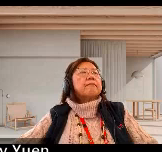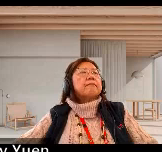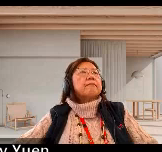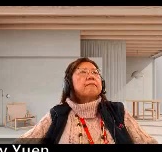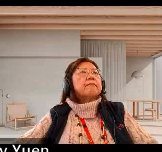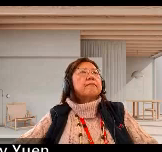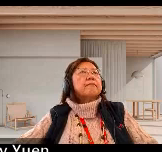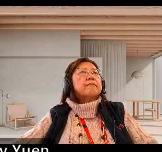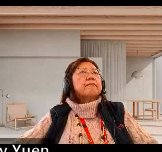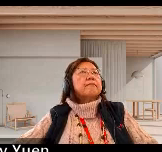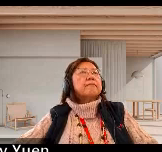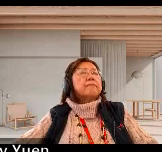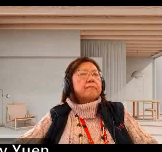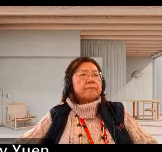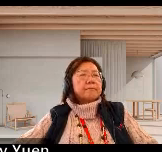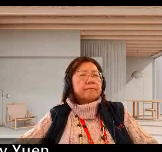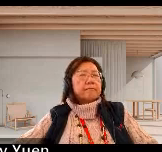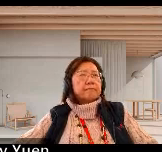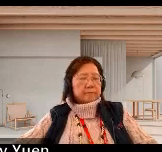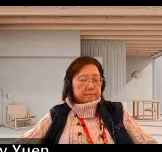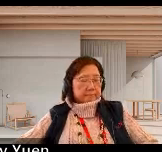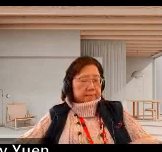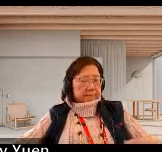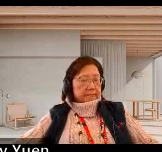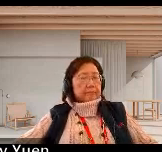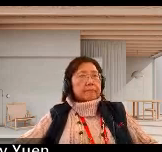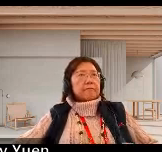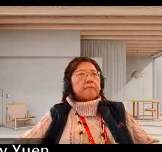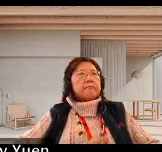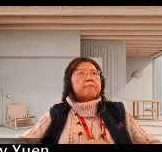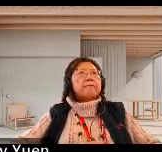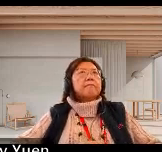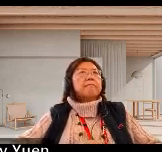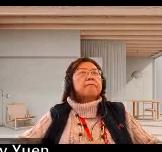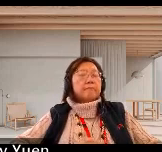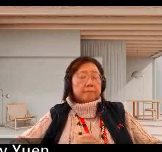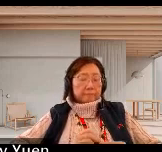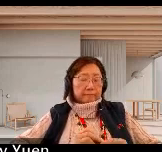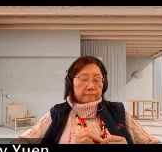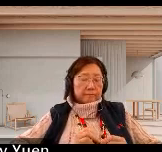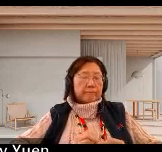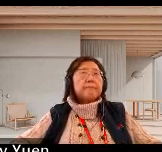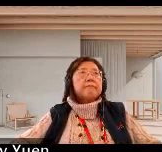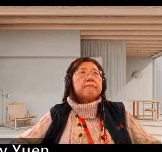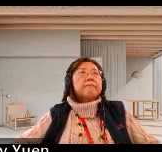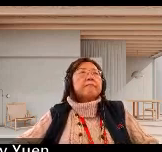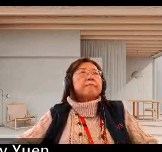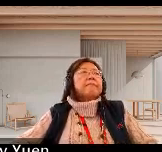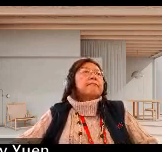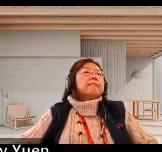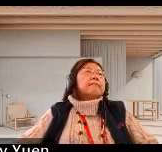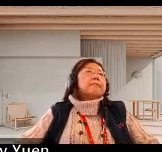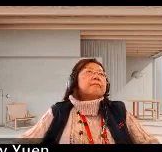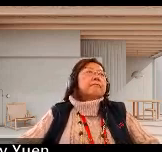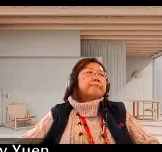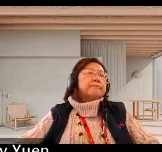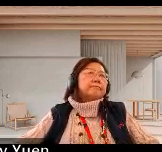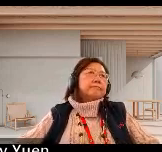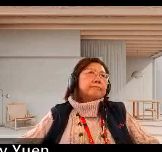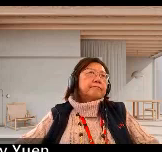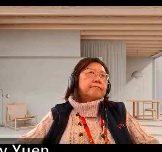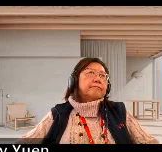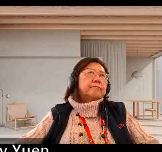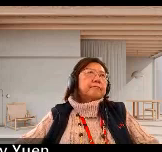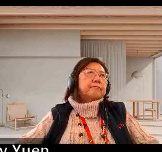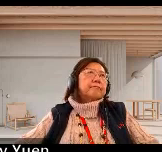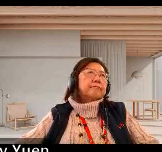exploring the person, the environment, and their occupations or their everyday important activities that they want to participate in. And it's